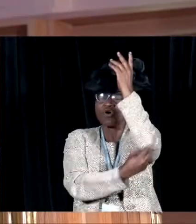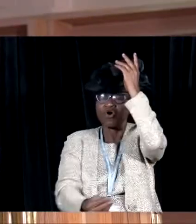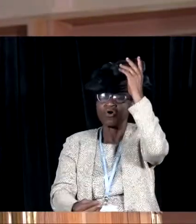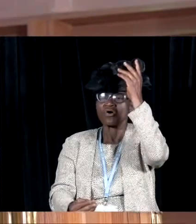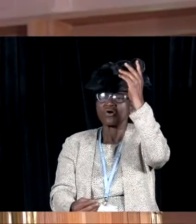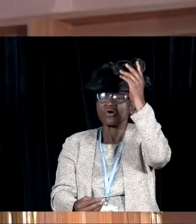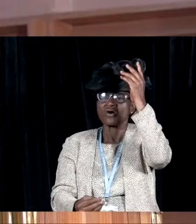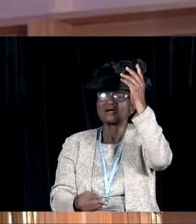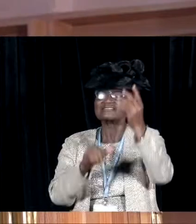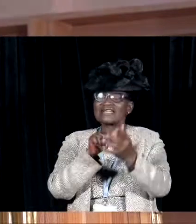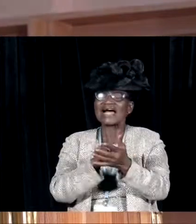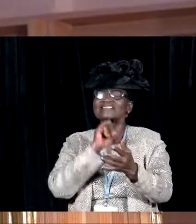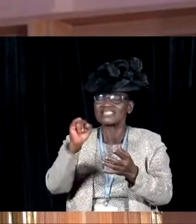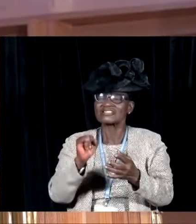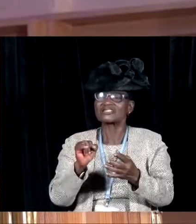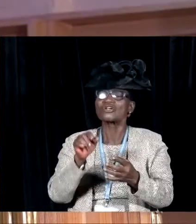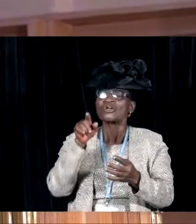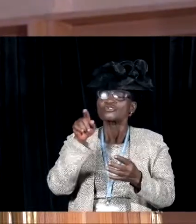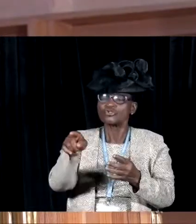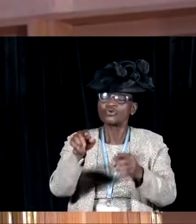In other words, you could all be brethren.